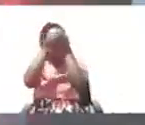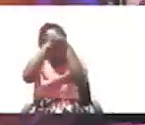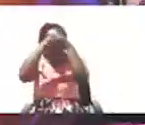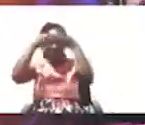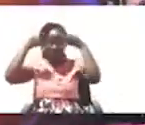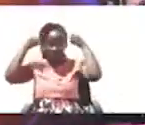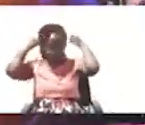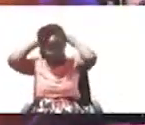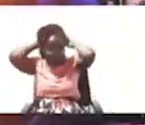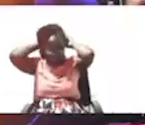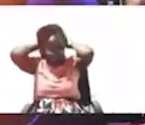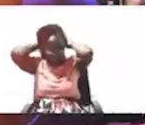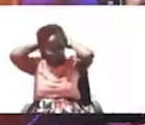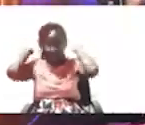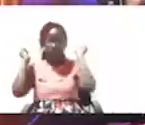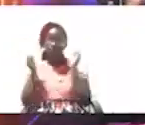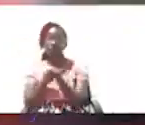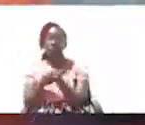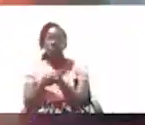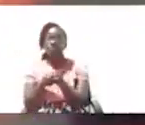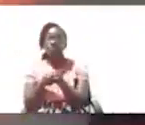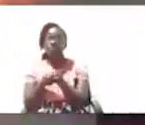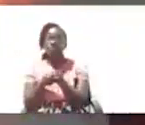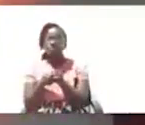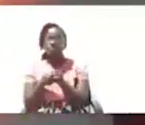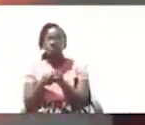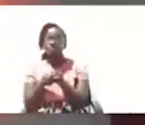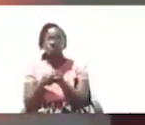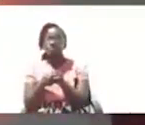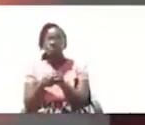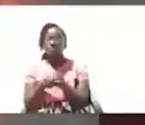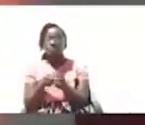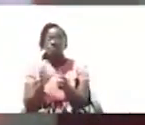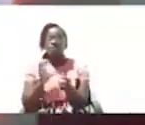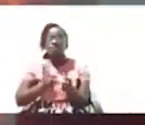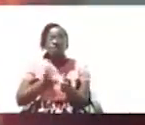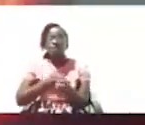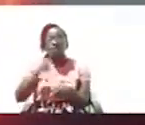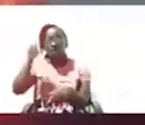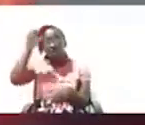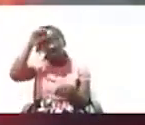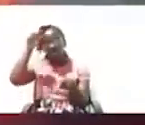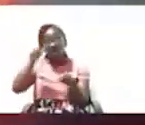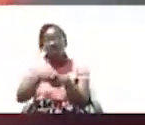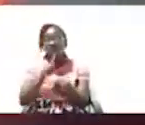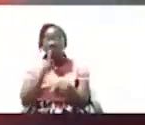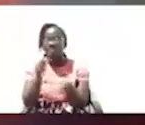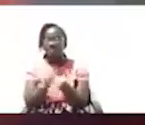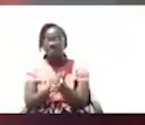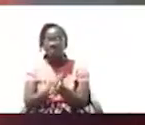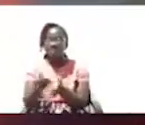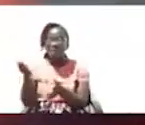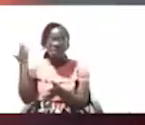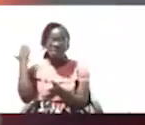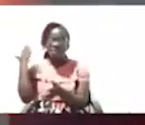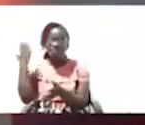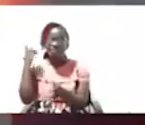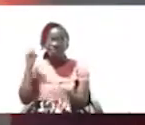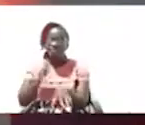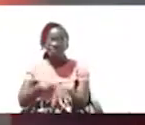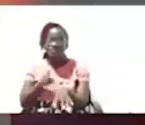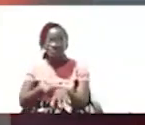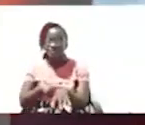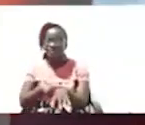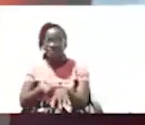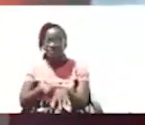Our brother Delali said, at a time he was jumping over invisible holes. But there were